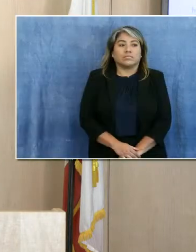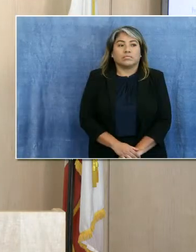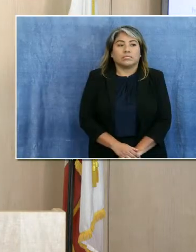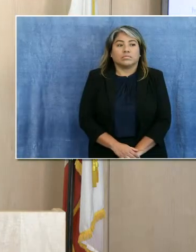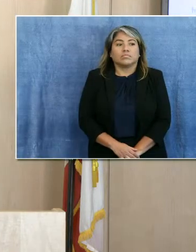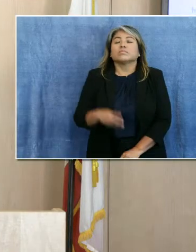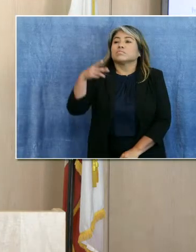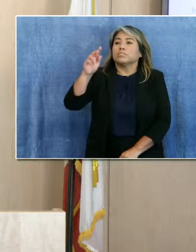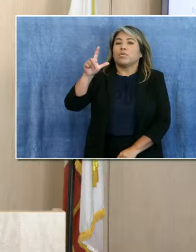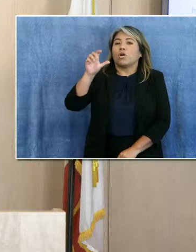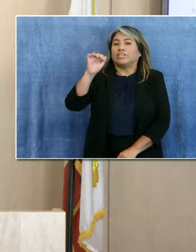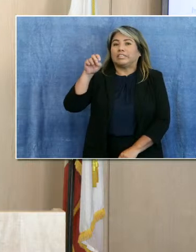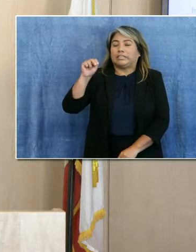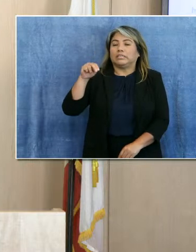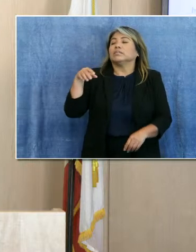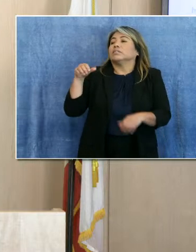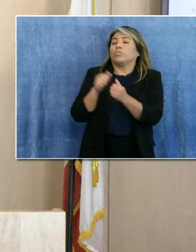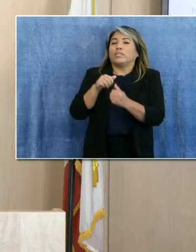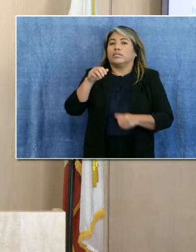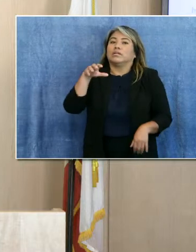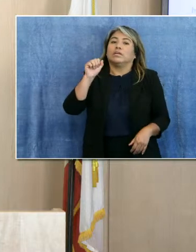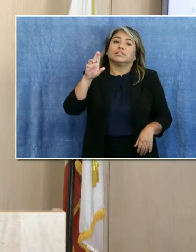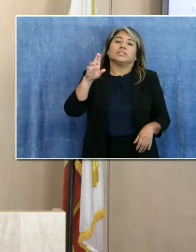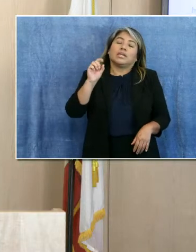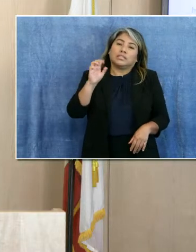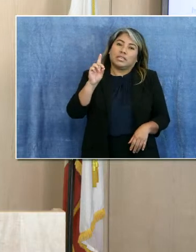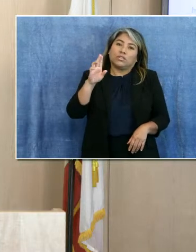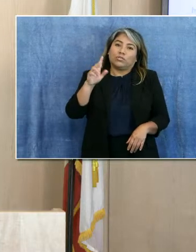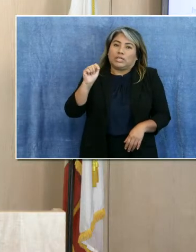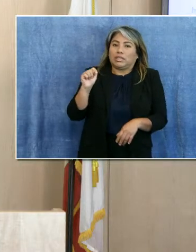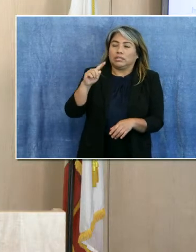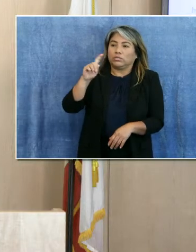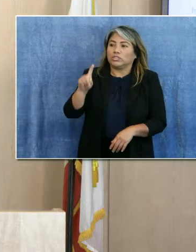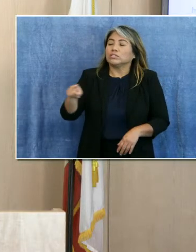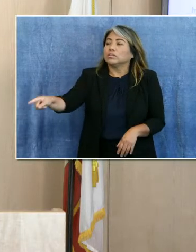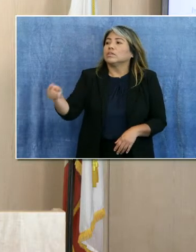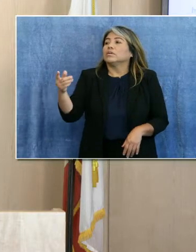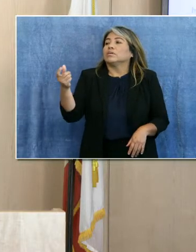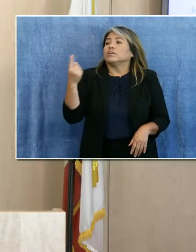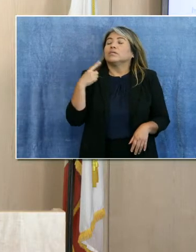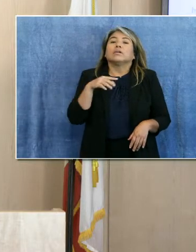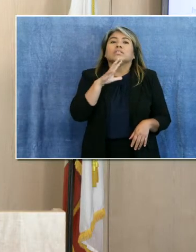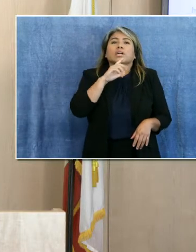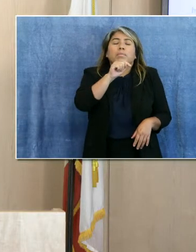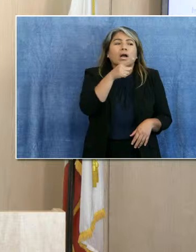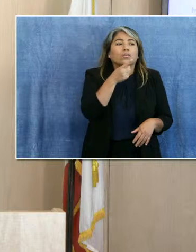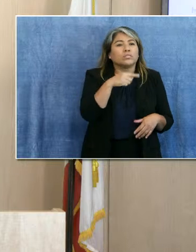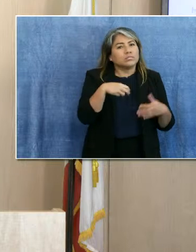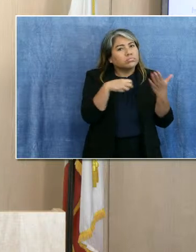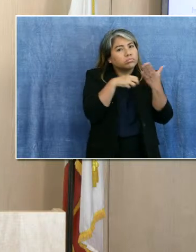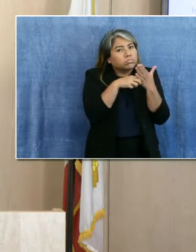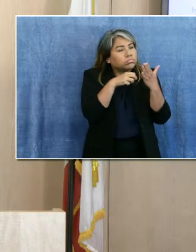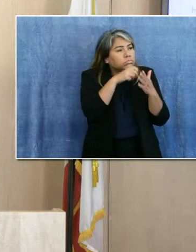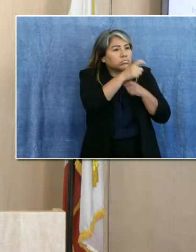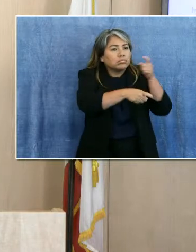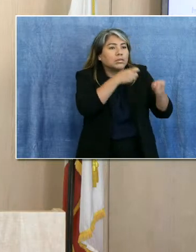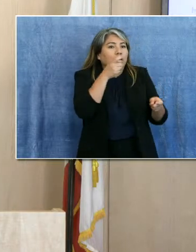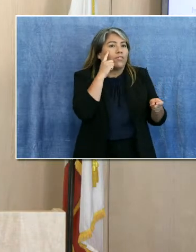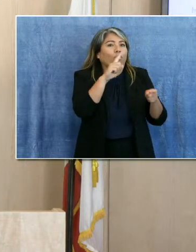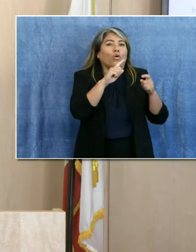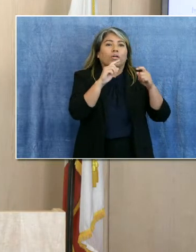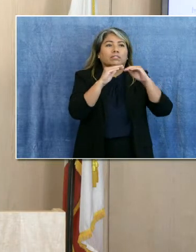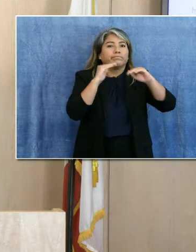Hi. You talked about working with the city of San Diego to increase citations for egregious violations of the public health